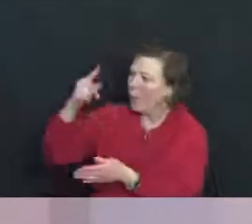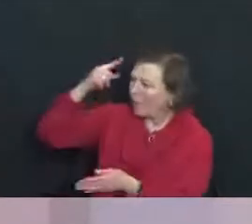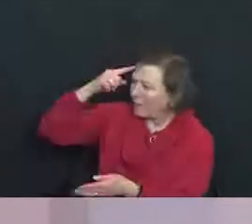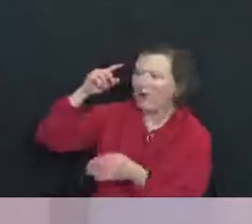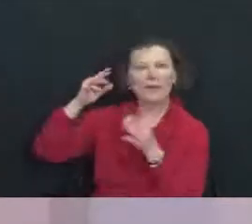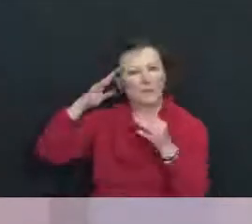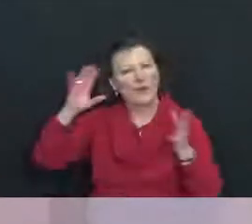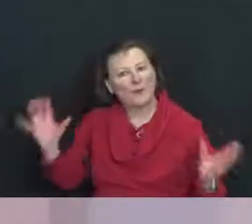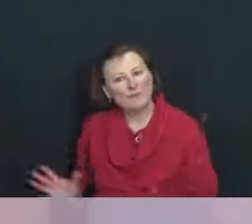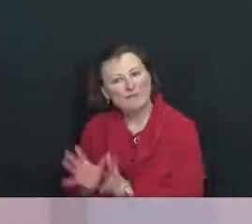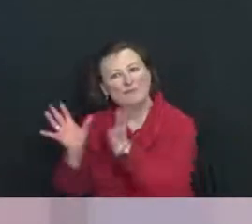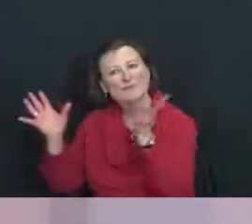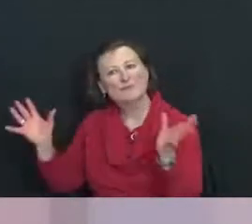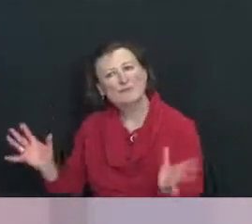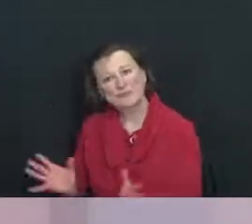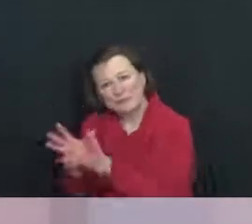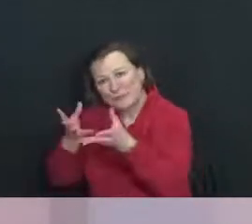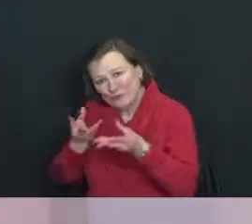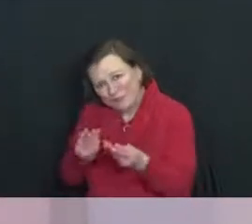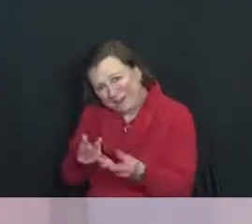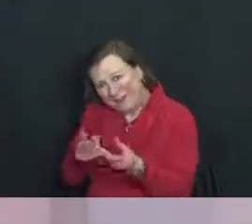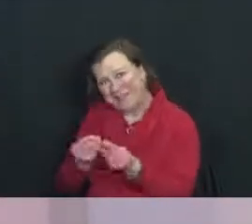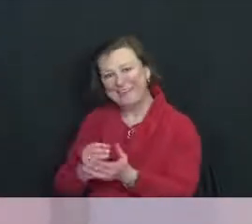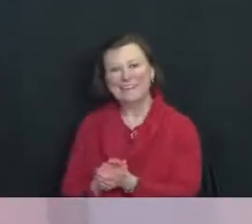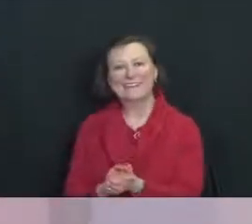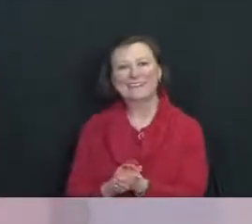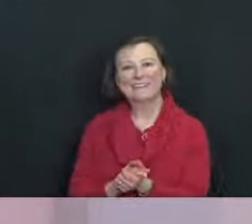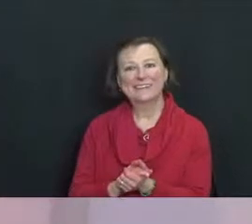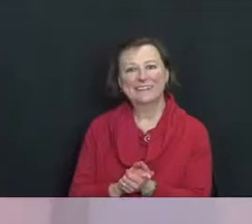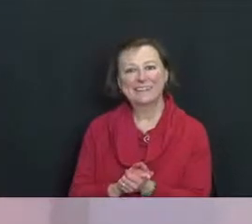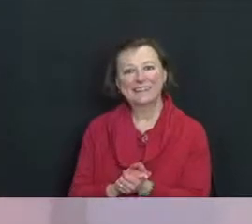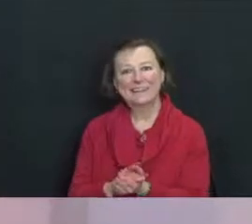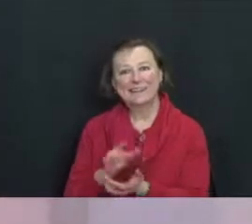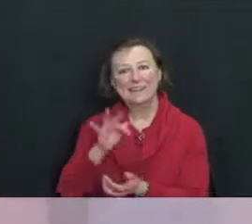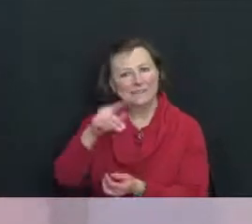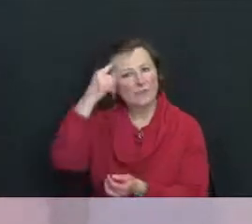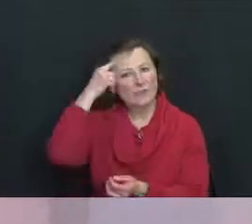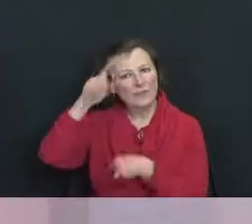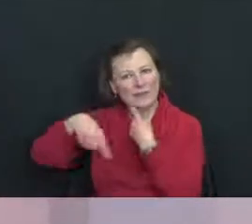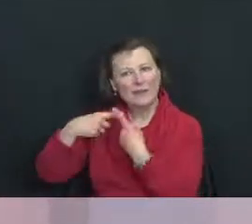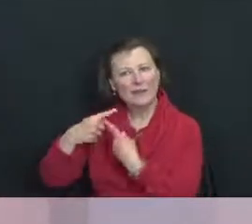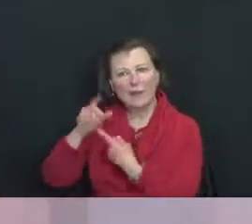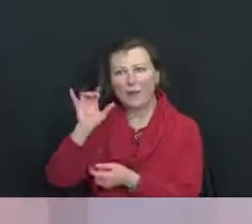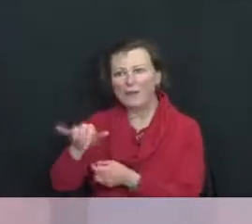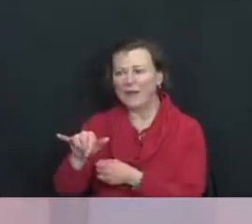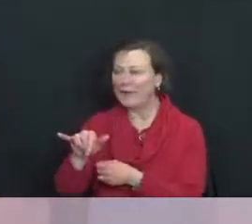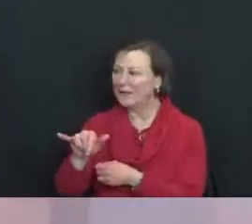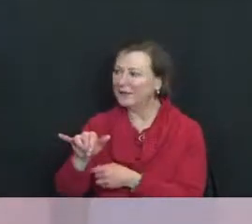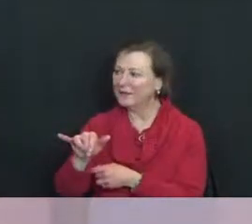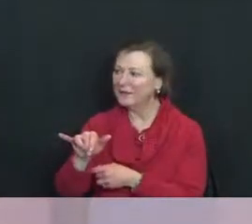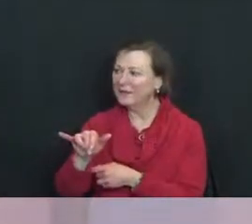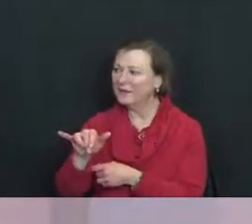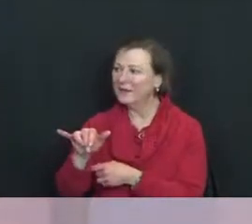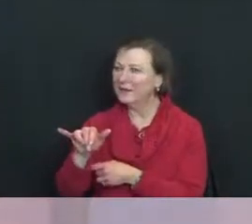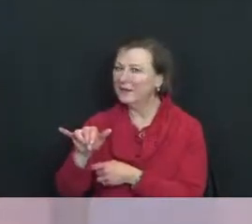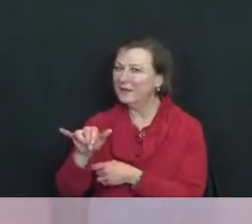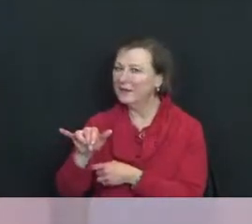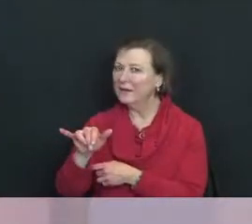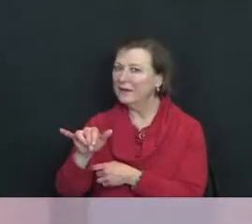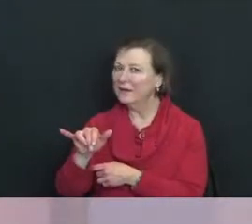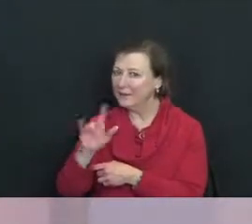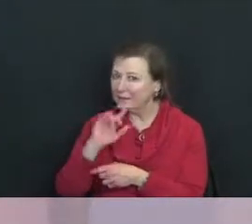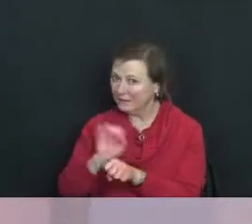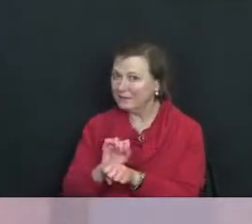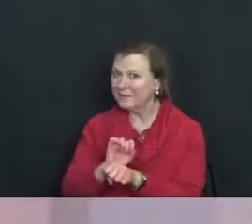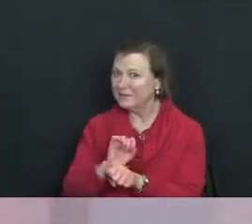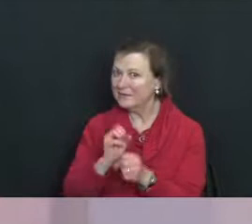something? Just gently encouraging them. And if you think about it, there are indeed